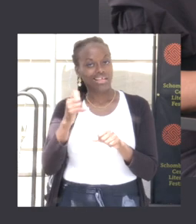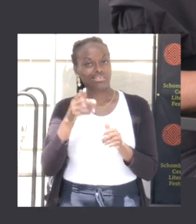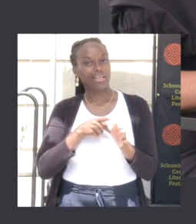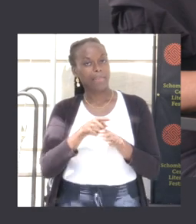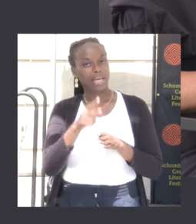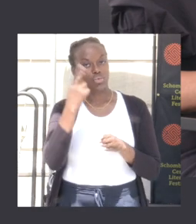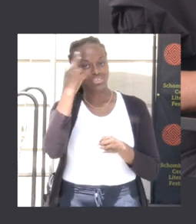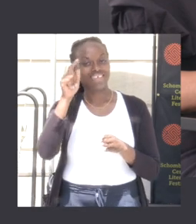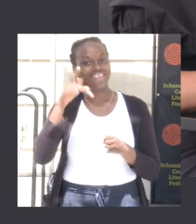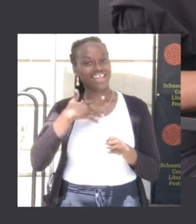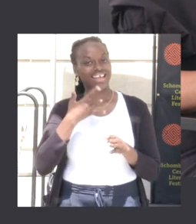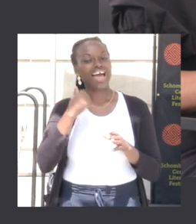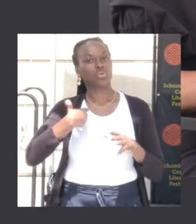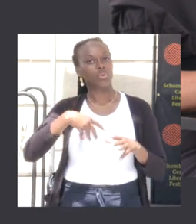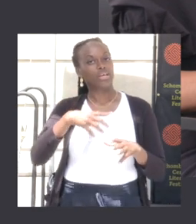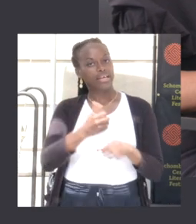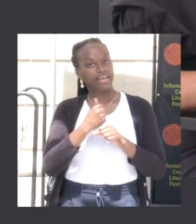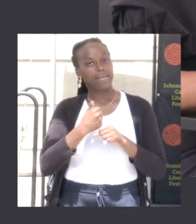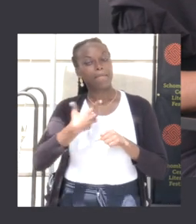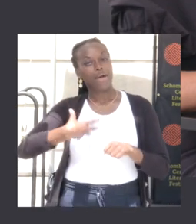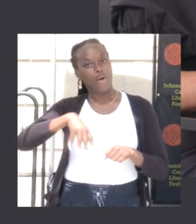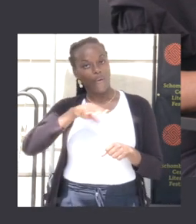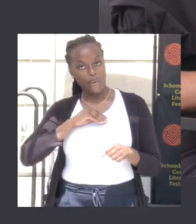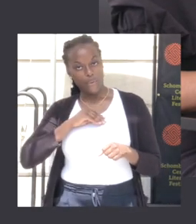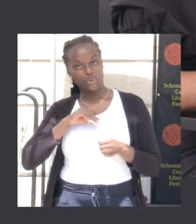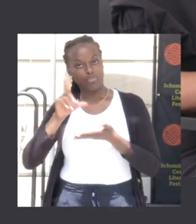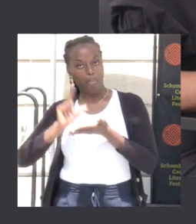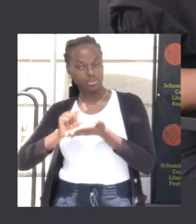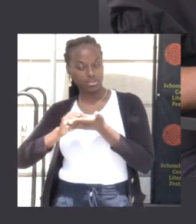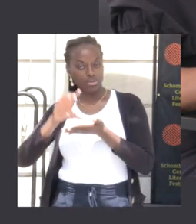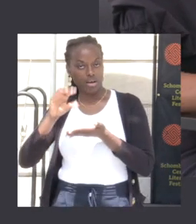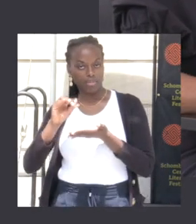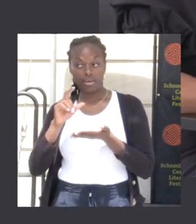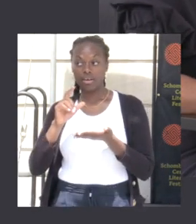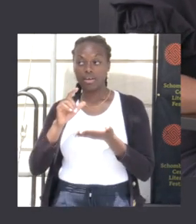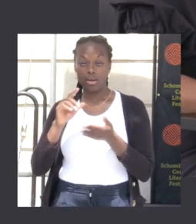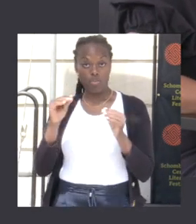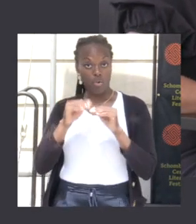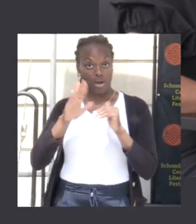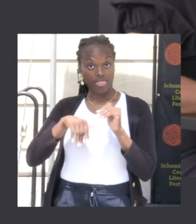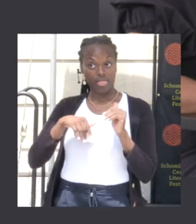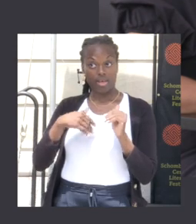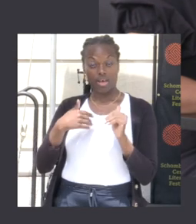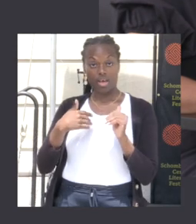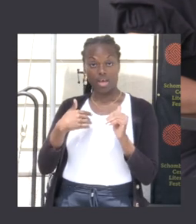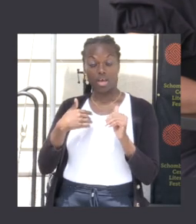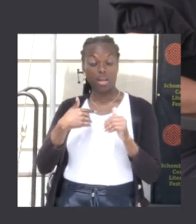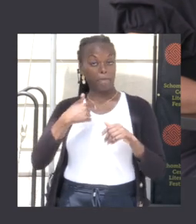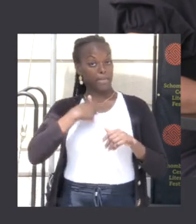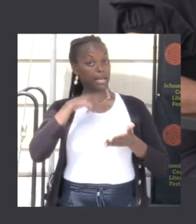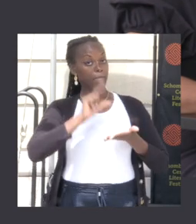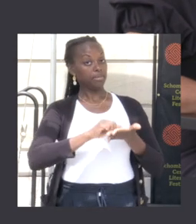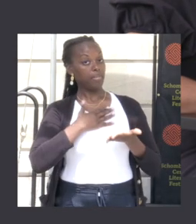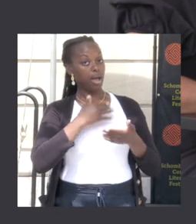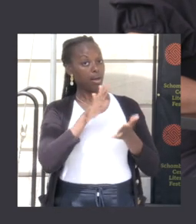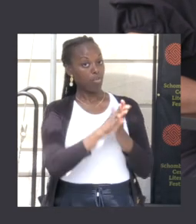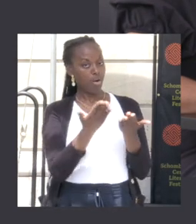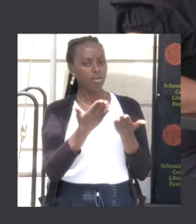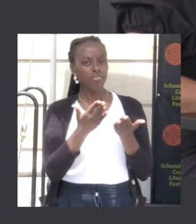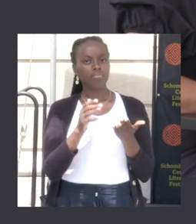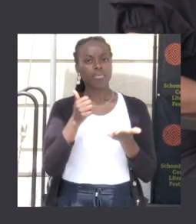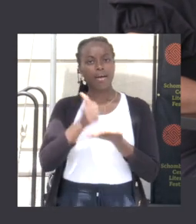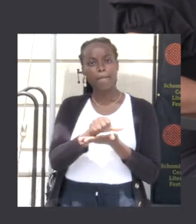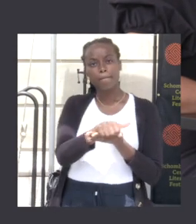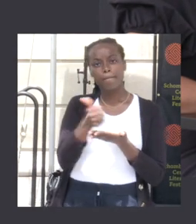imprint, because it's bigger than me publishing a book, but it's about, one, creating more opportunities for Black folks and other folks of color who've